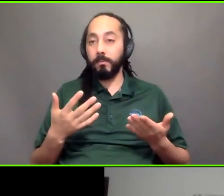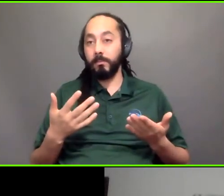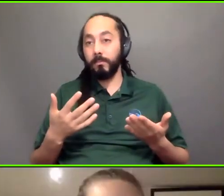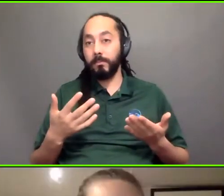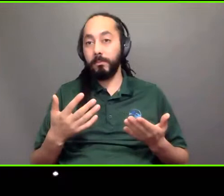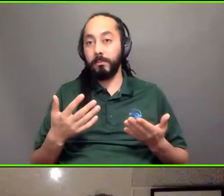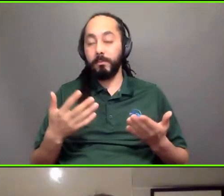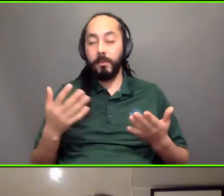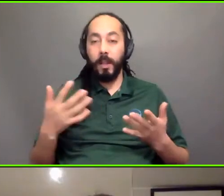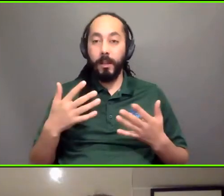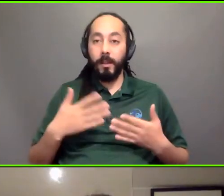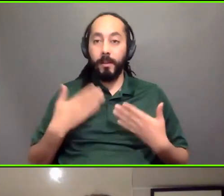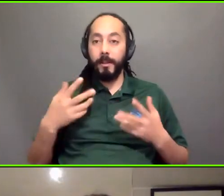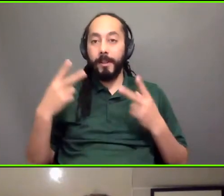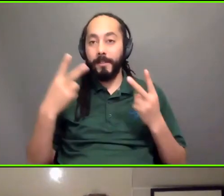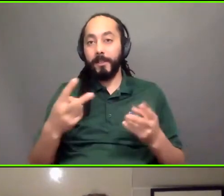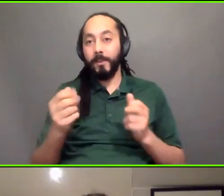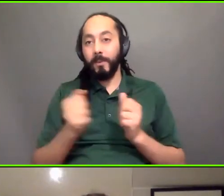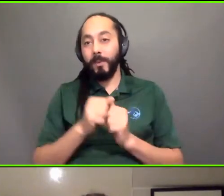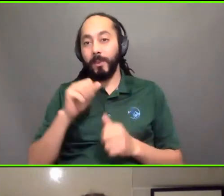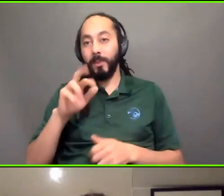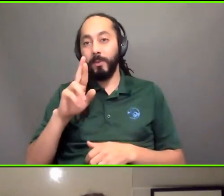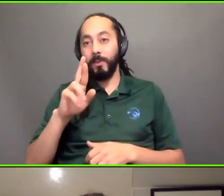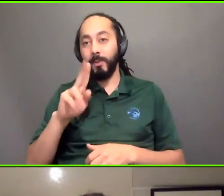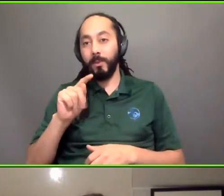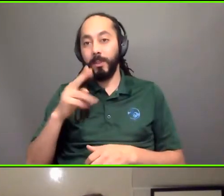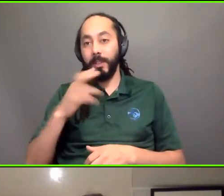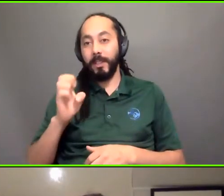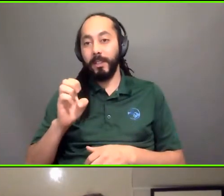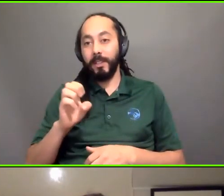visit with Ruthie and Shiri.